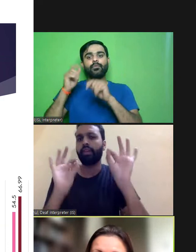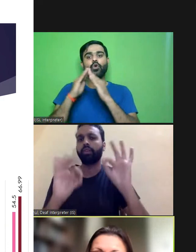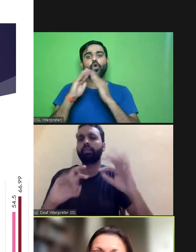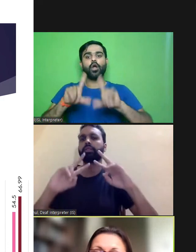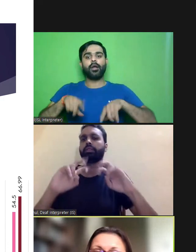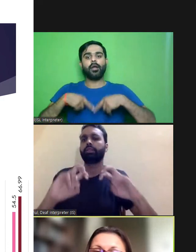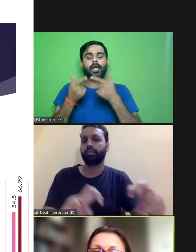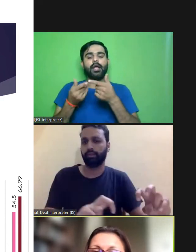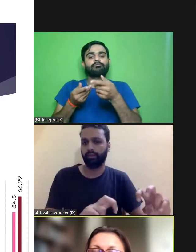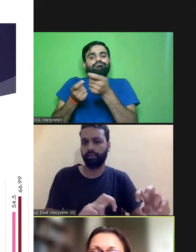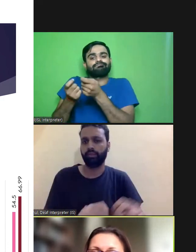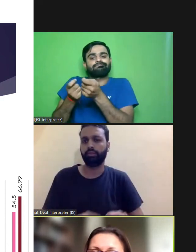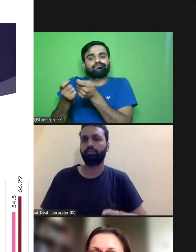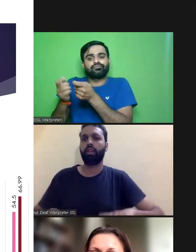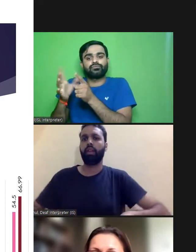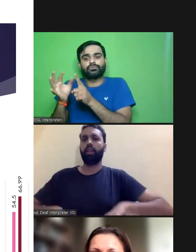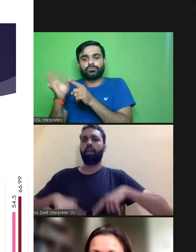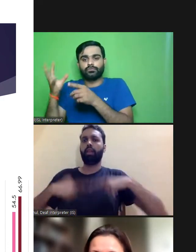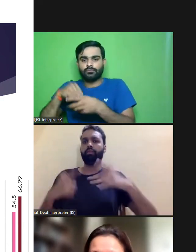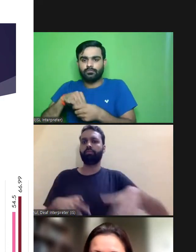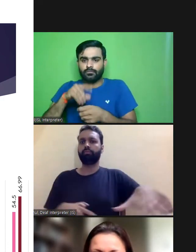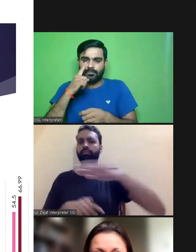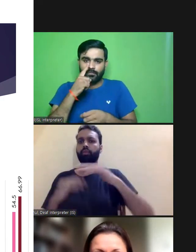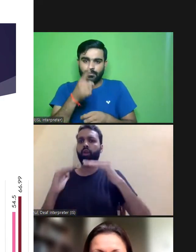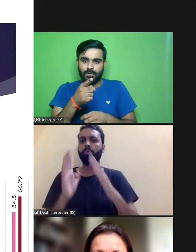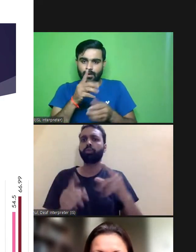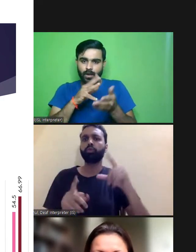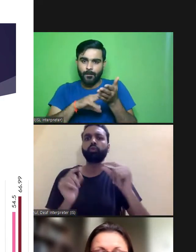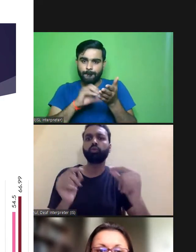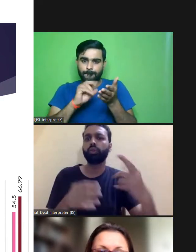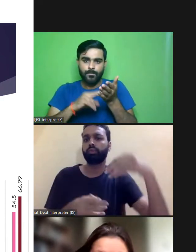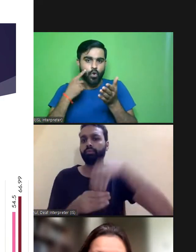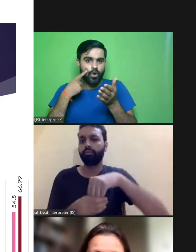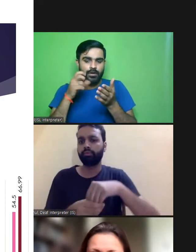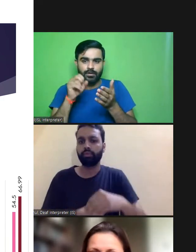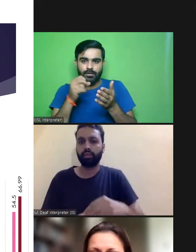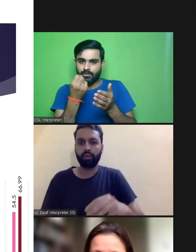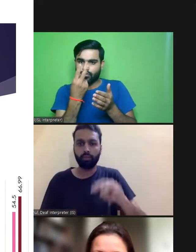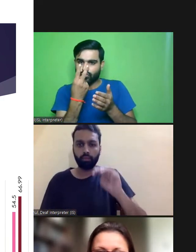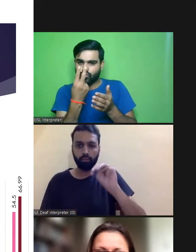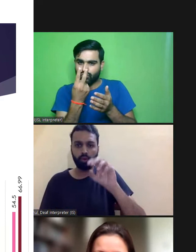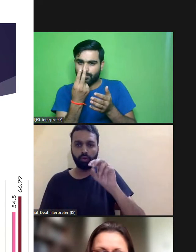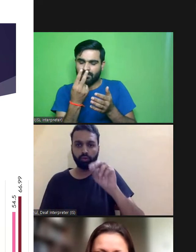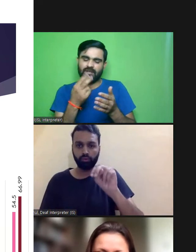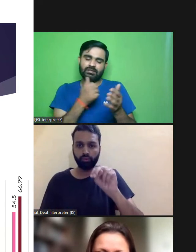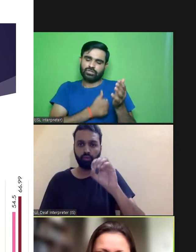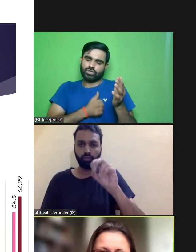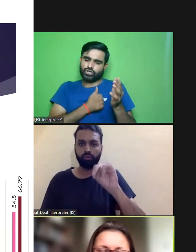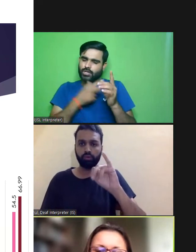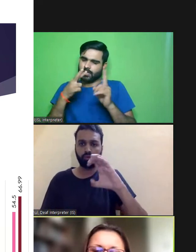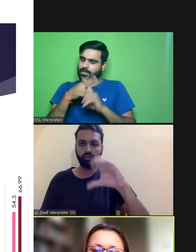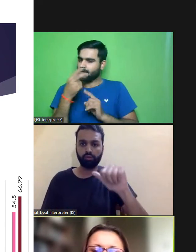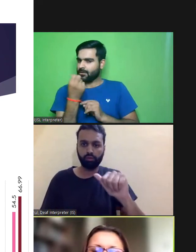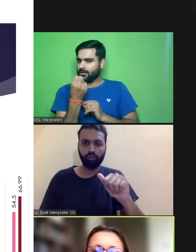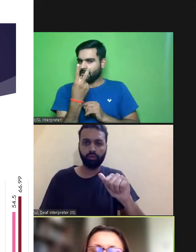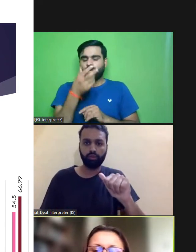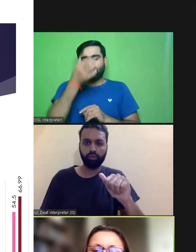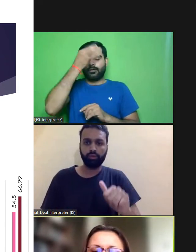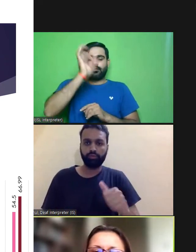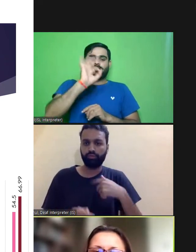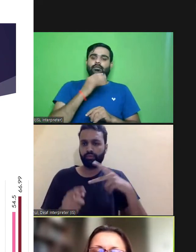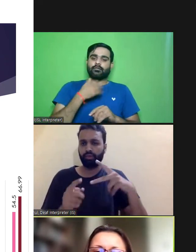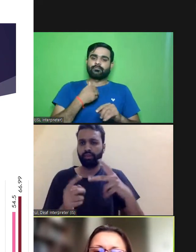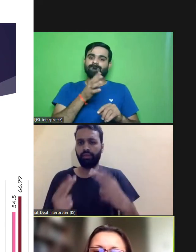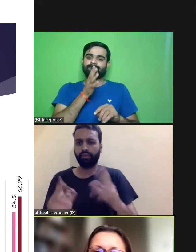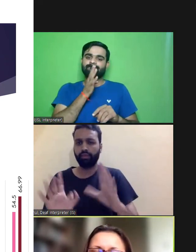disability, and we compute the measure Monica, at the you have household 2 level. minutes more. You have 2 Okay. minutes. I'm so sorry. Okay. No worry. And we